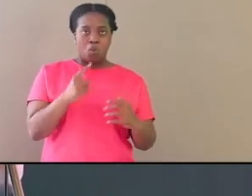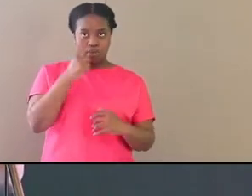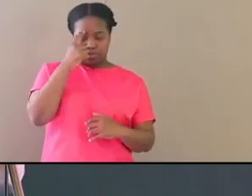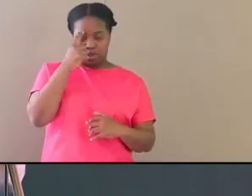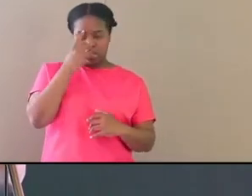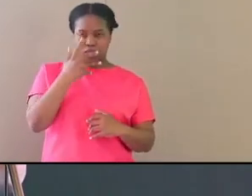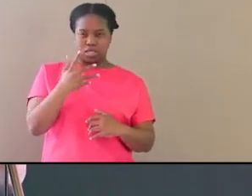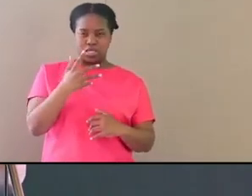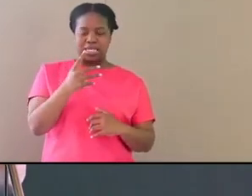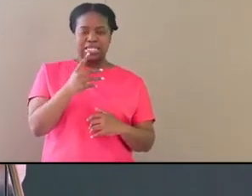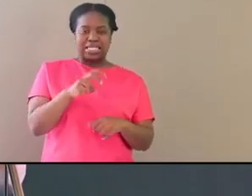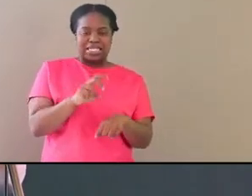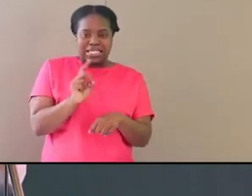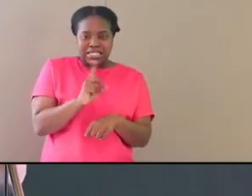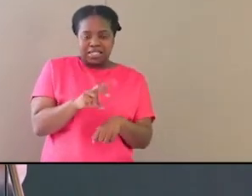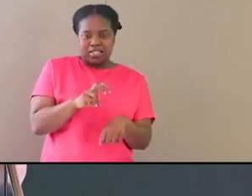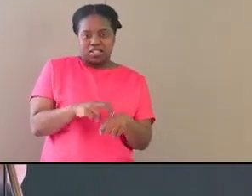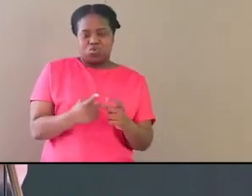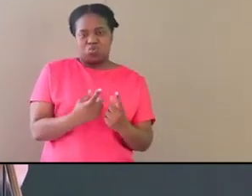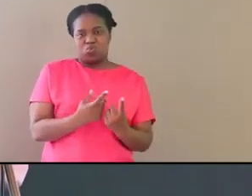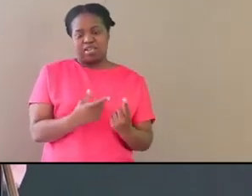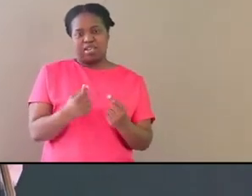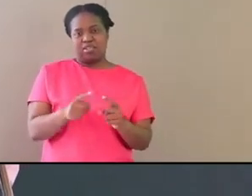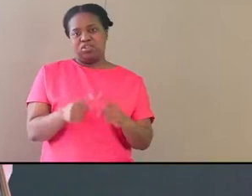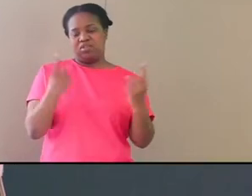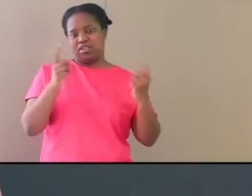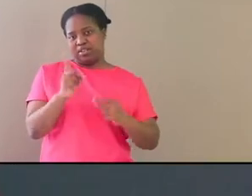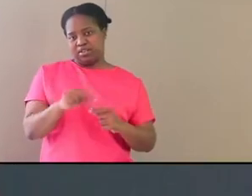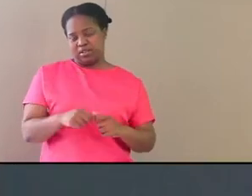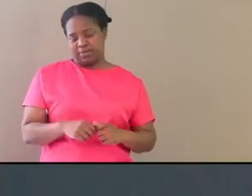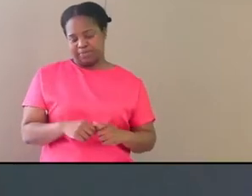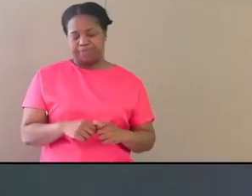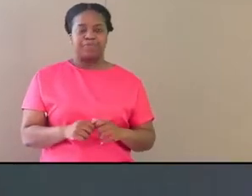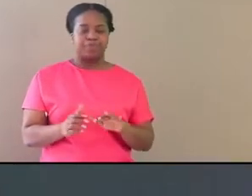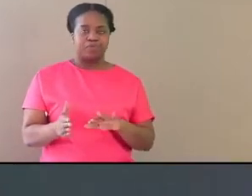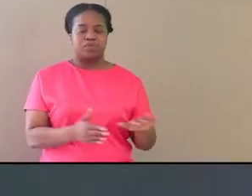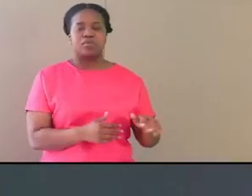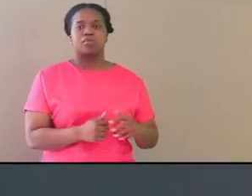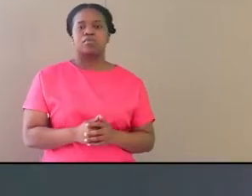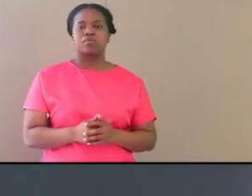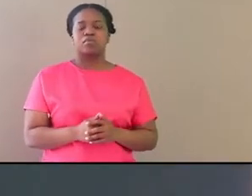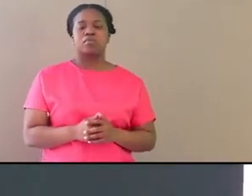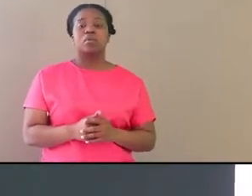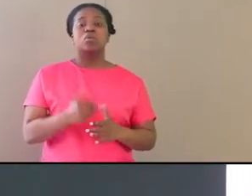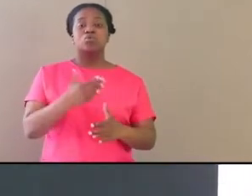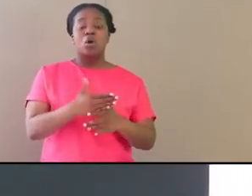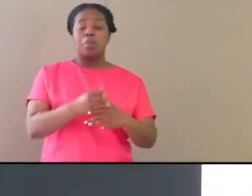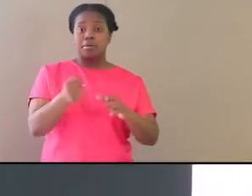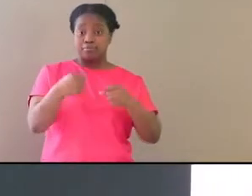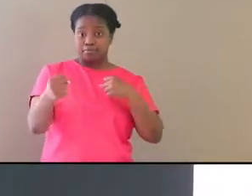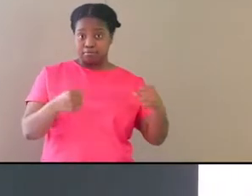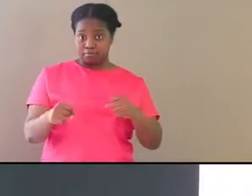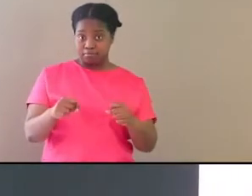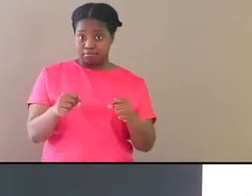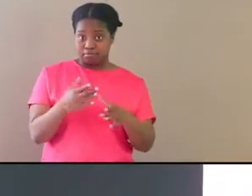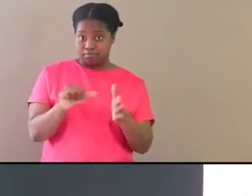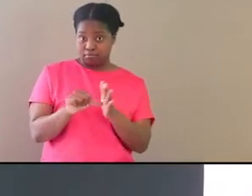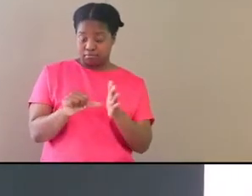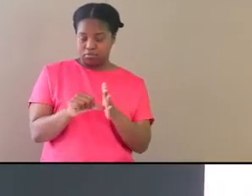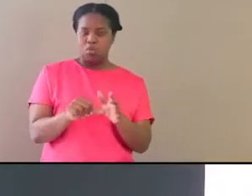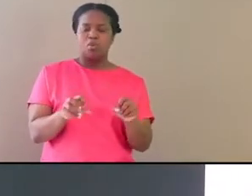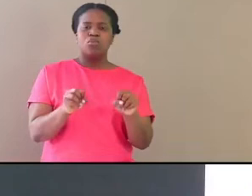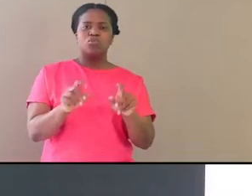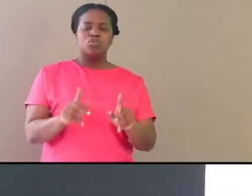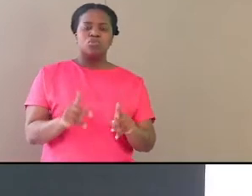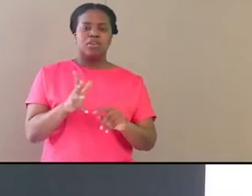and say, what is it that we need to do differently? Job creation, improving conditions of employment and creating opportunities